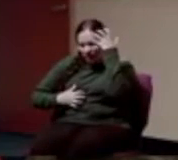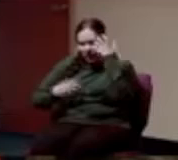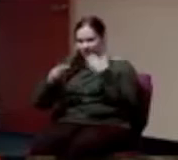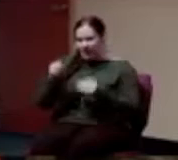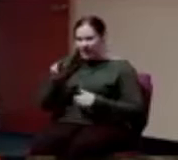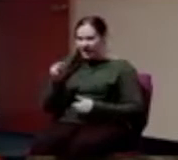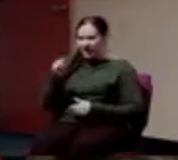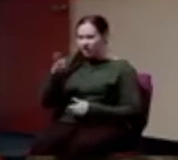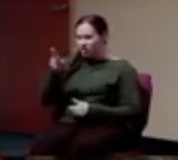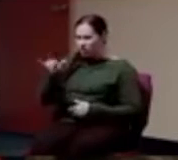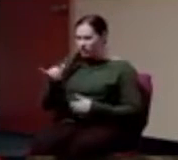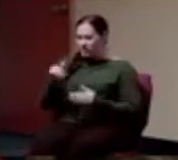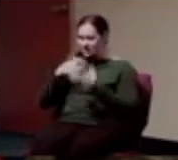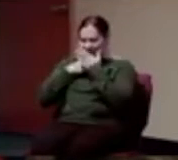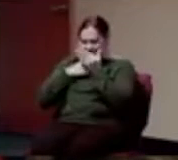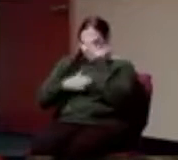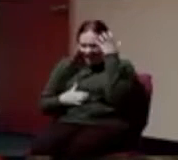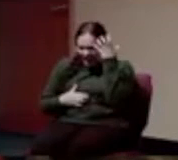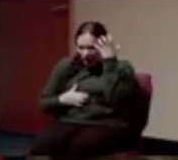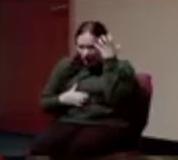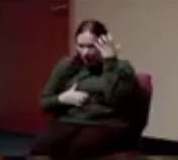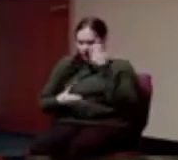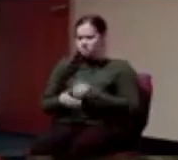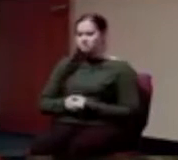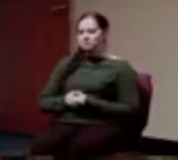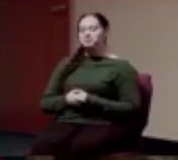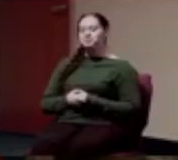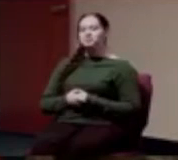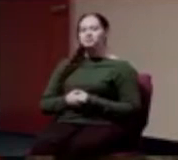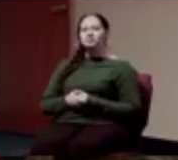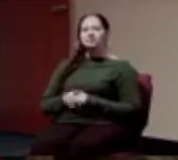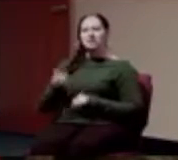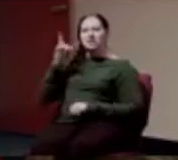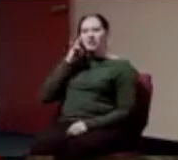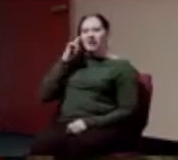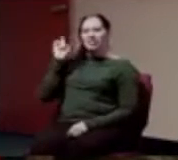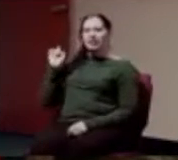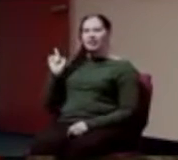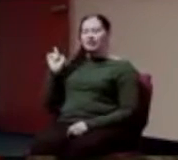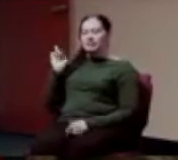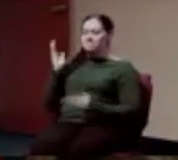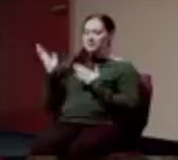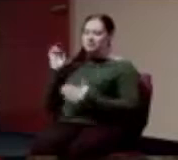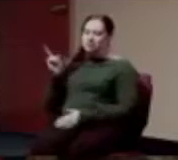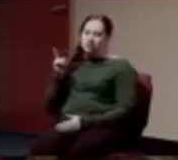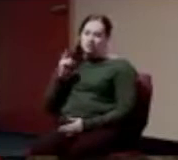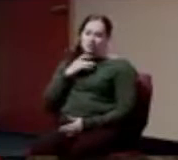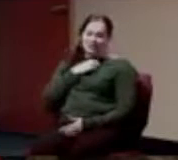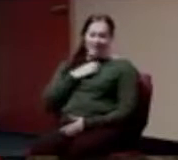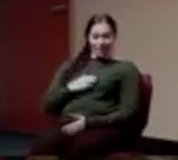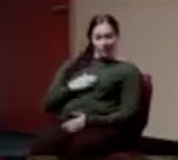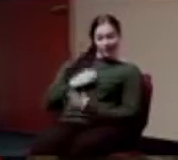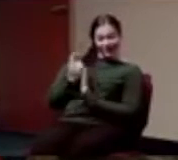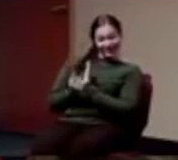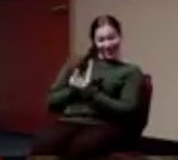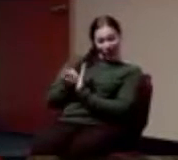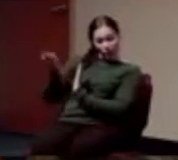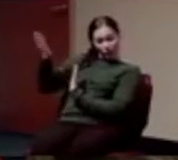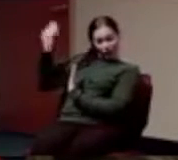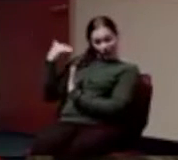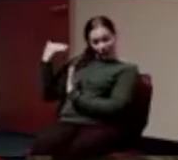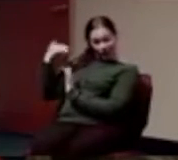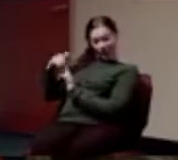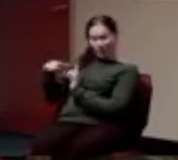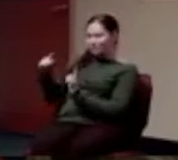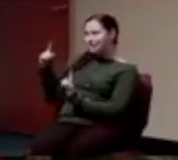her, that she's angry about it. I like to think that for her, maybe she was hungry an hour ago, and that